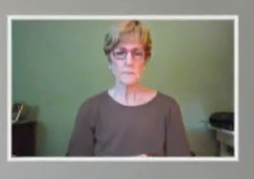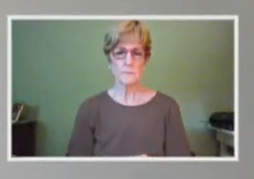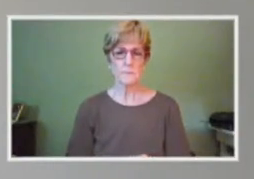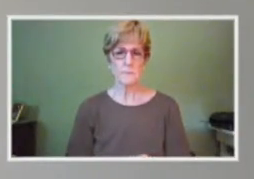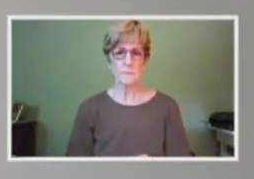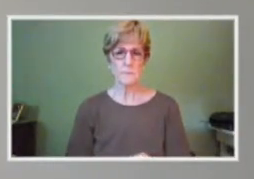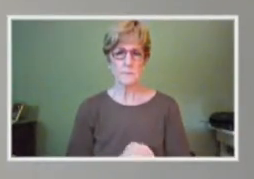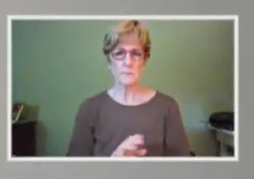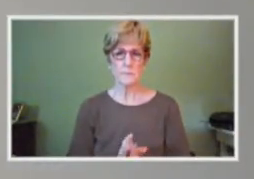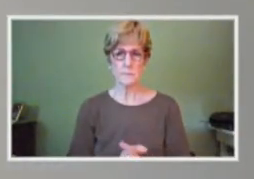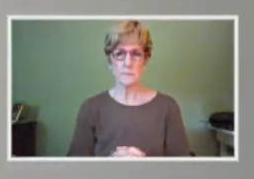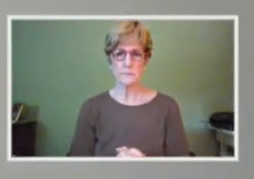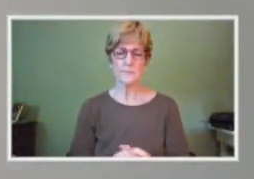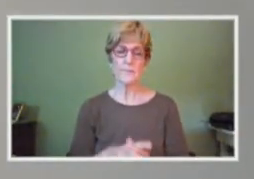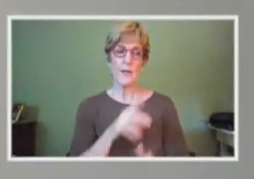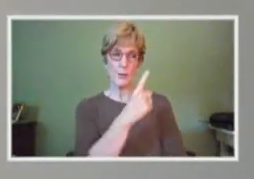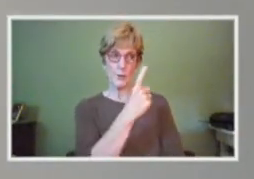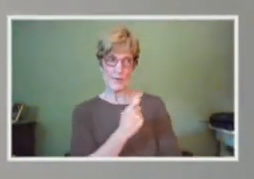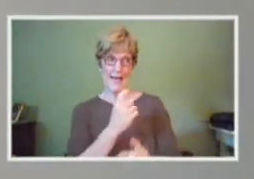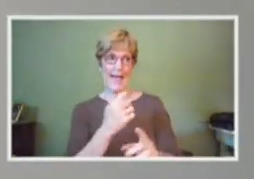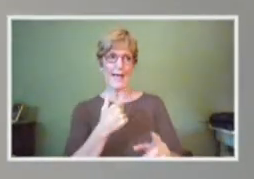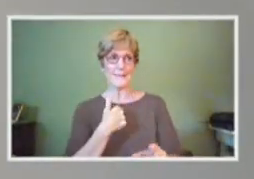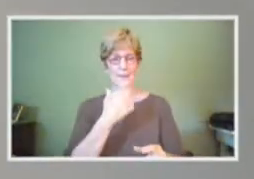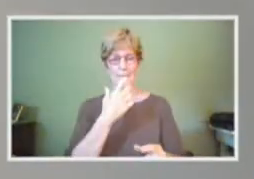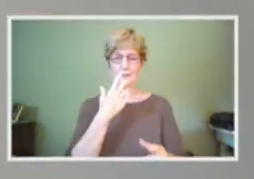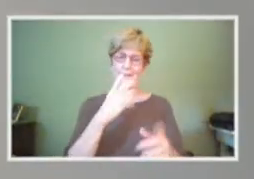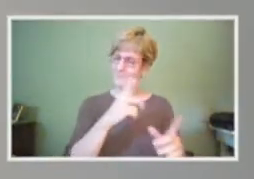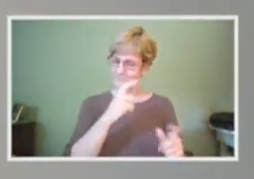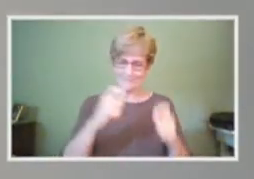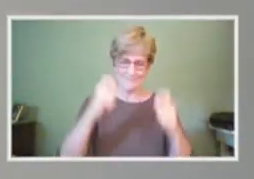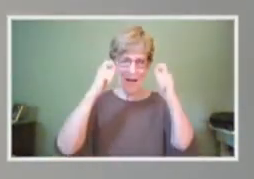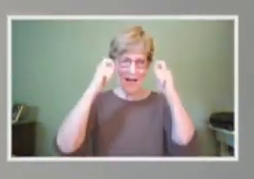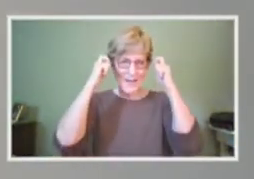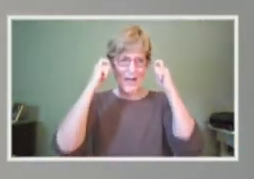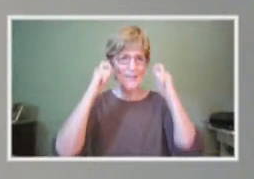And you're going to ask a question that makes me put my glasses on.